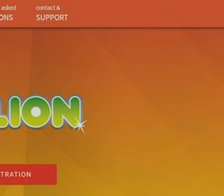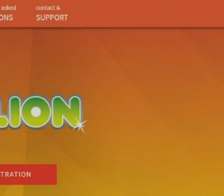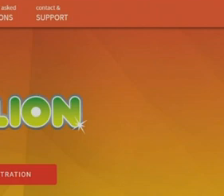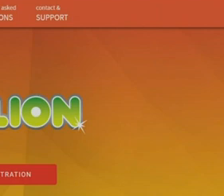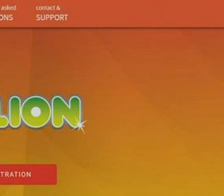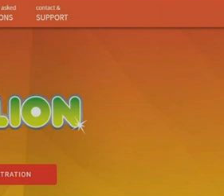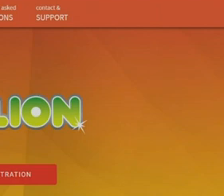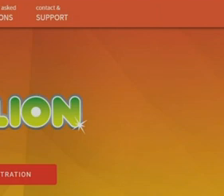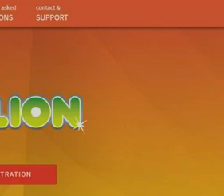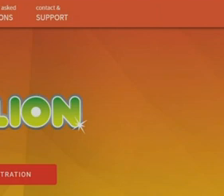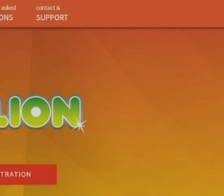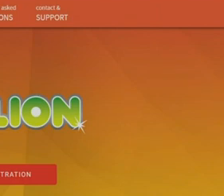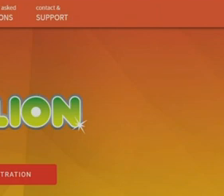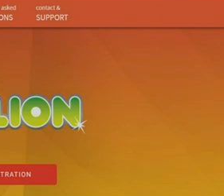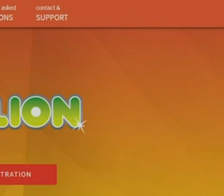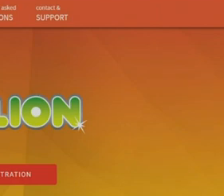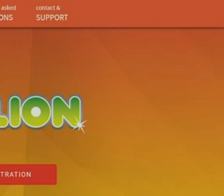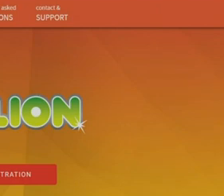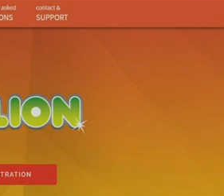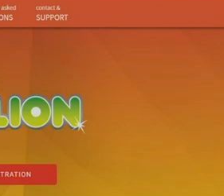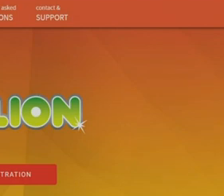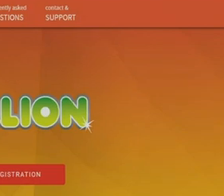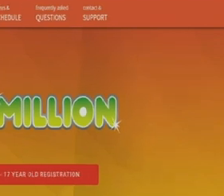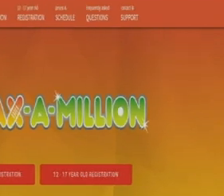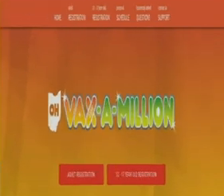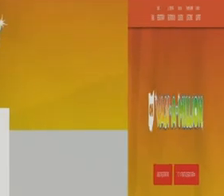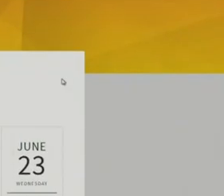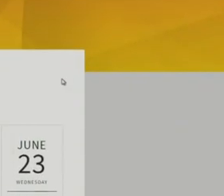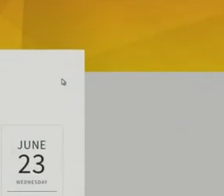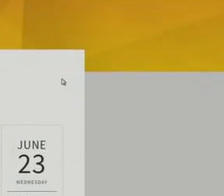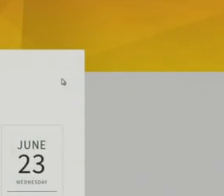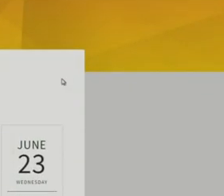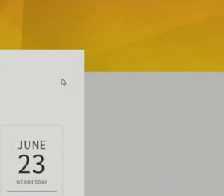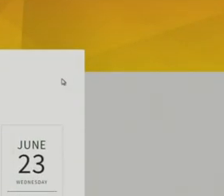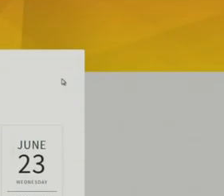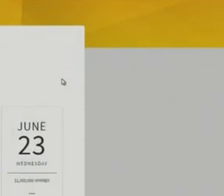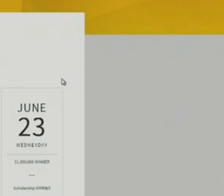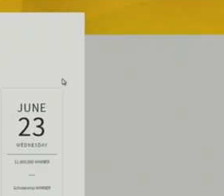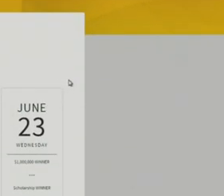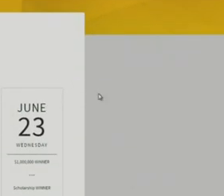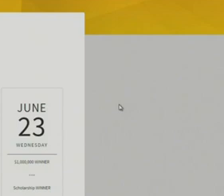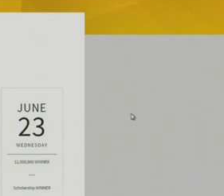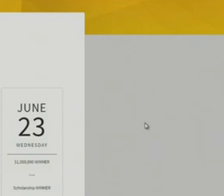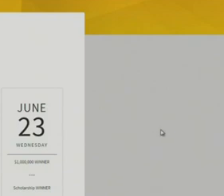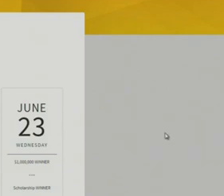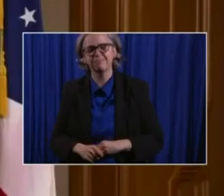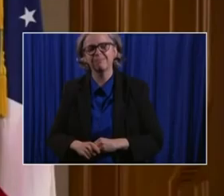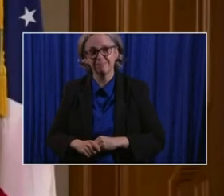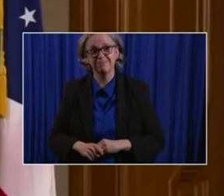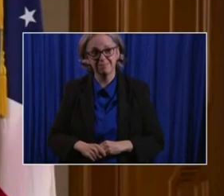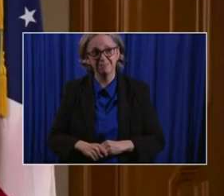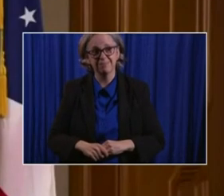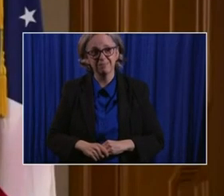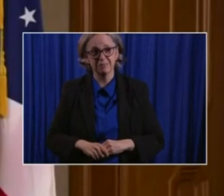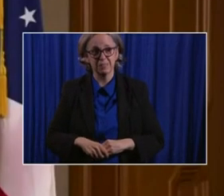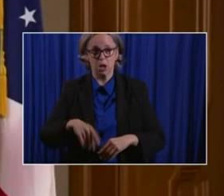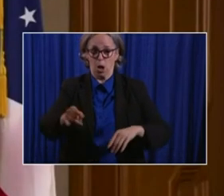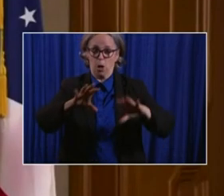Vax-A-Million program, and they've seen the largest increase among young people. The group that has